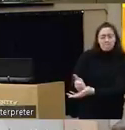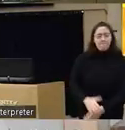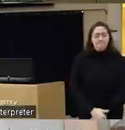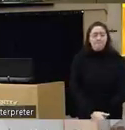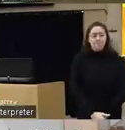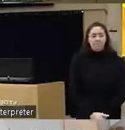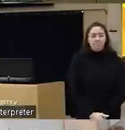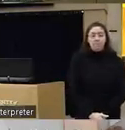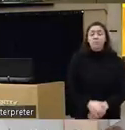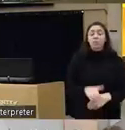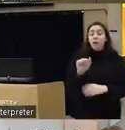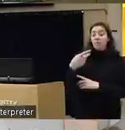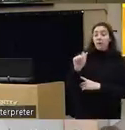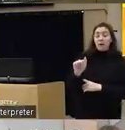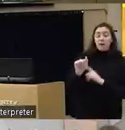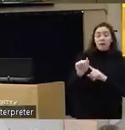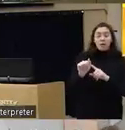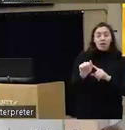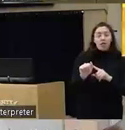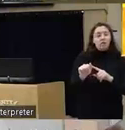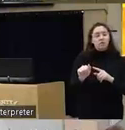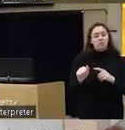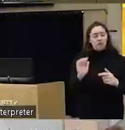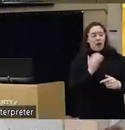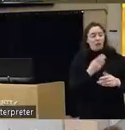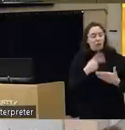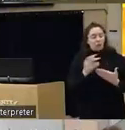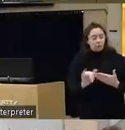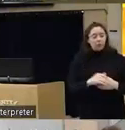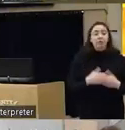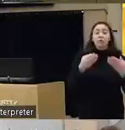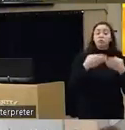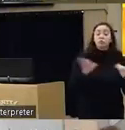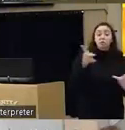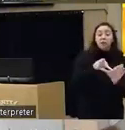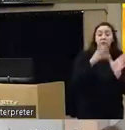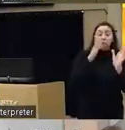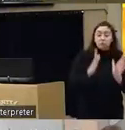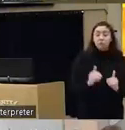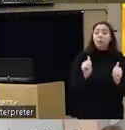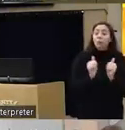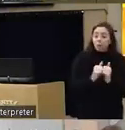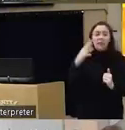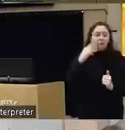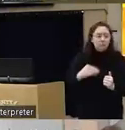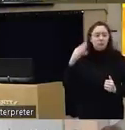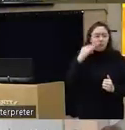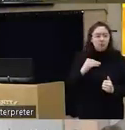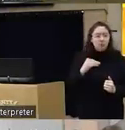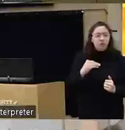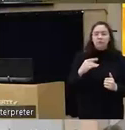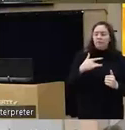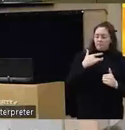Another part of the APA guidelines is that a general and we do this in our program, a general psychiatrist with experience and comfort